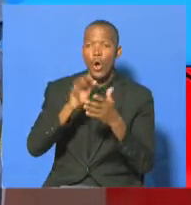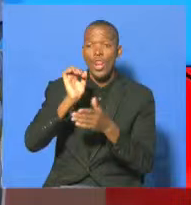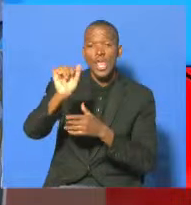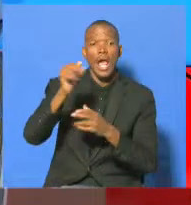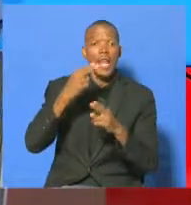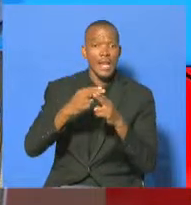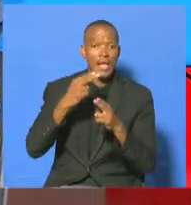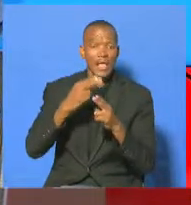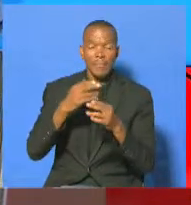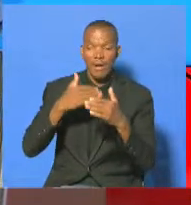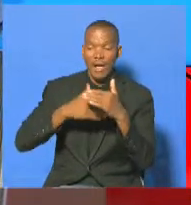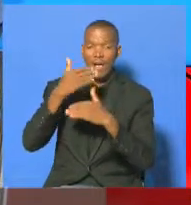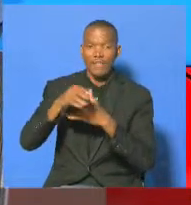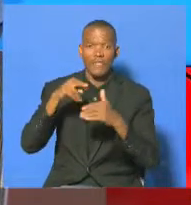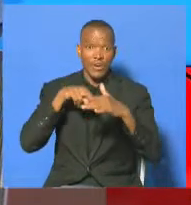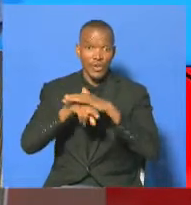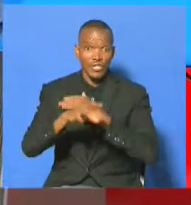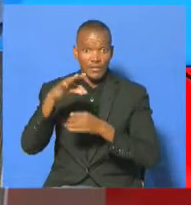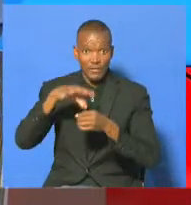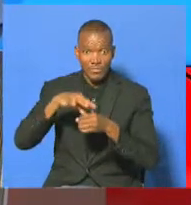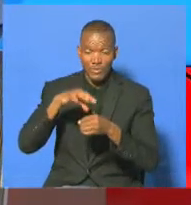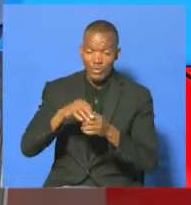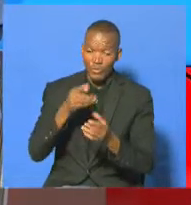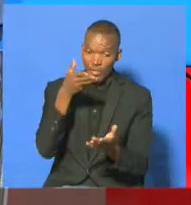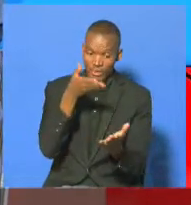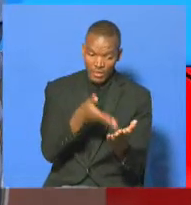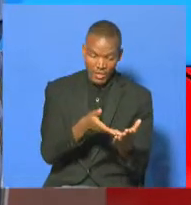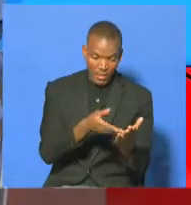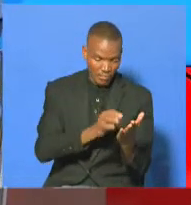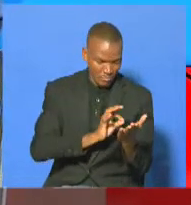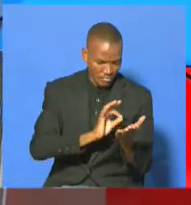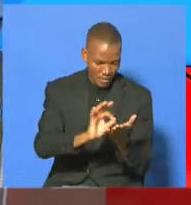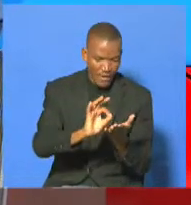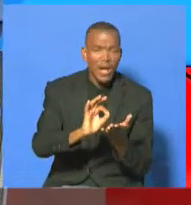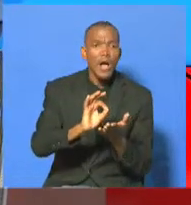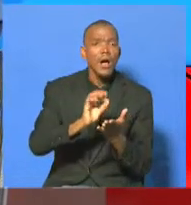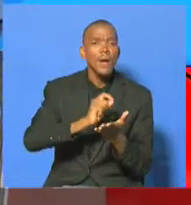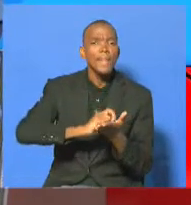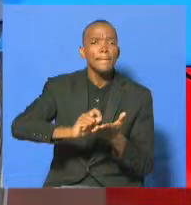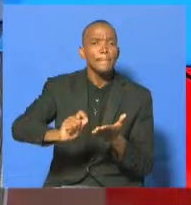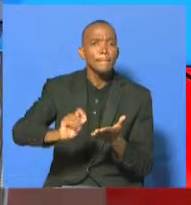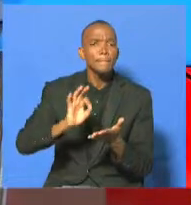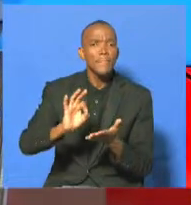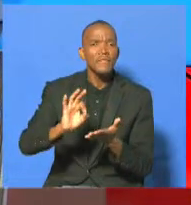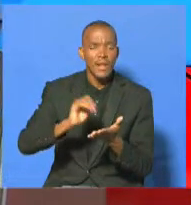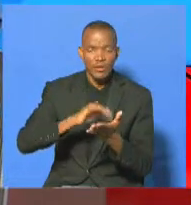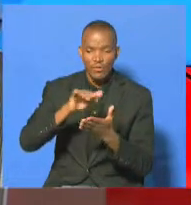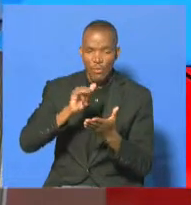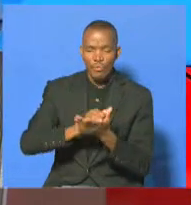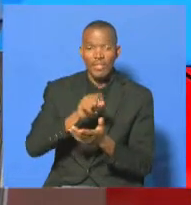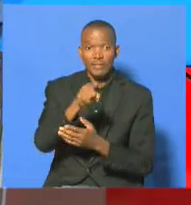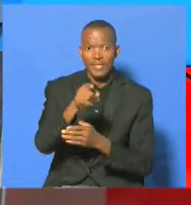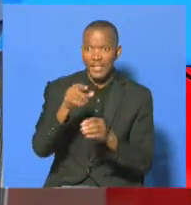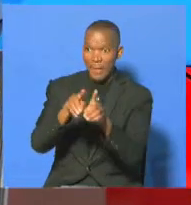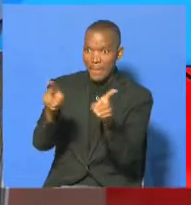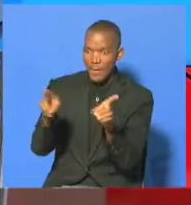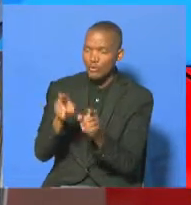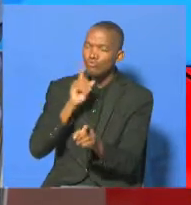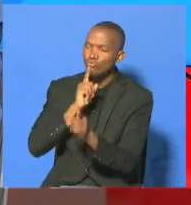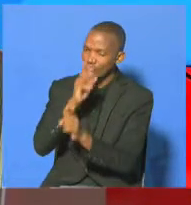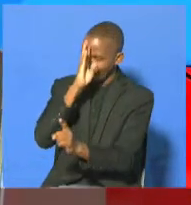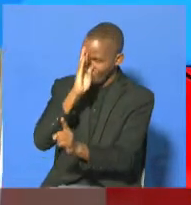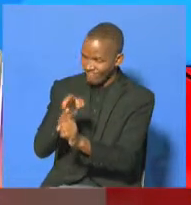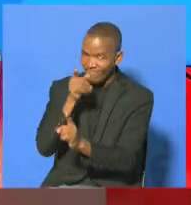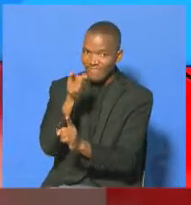di thopo a teng a kwa lo sente e bile a go le helong la so le hetseng gore a ba le go